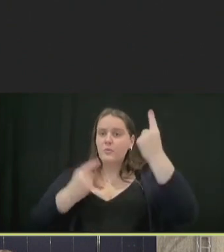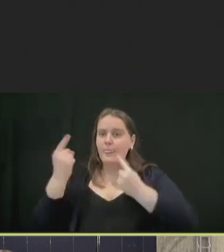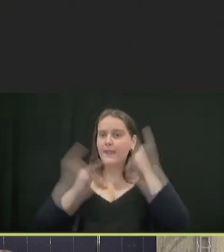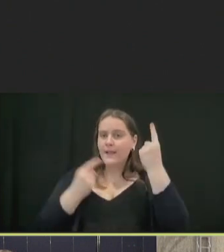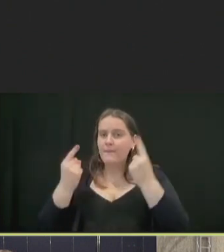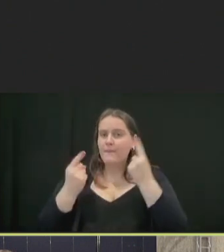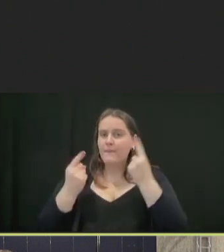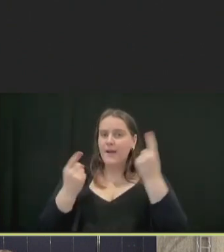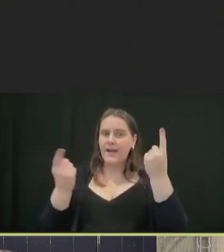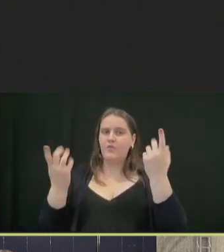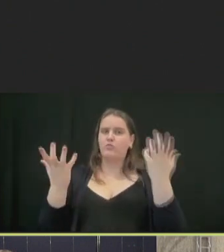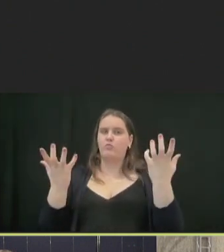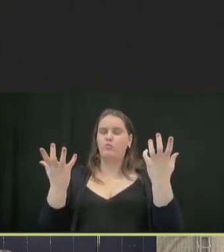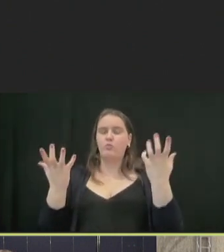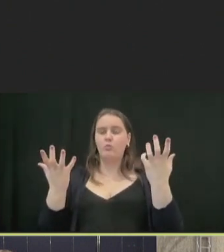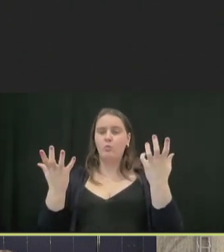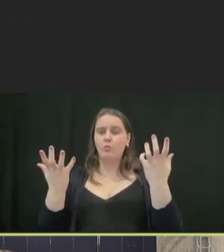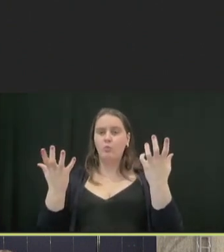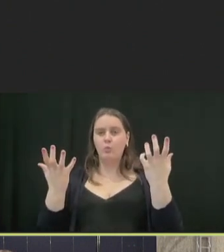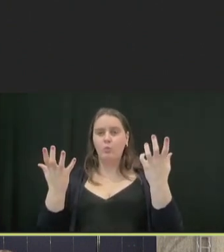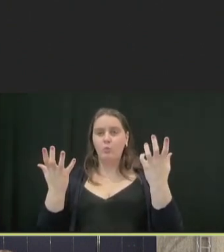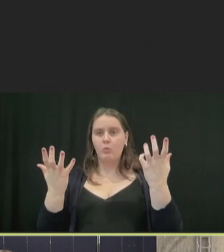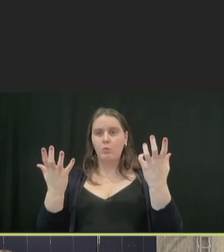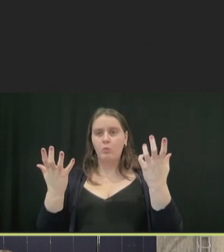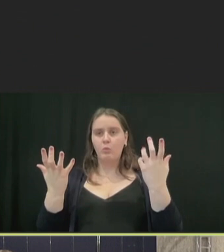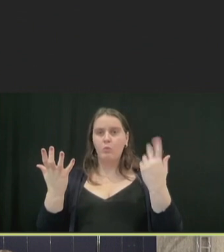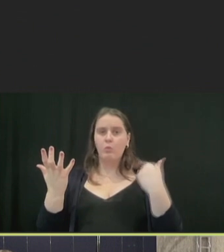we're needing to, I